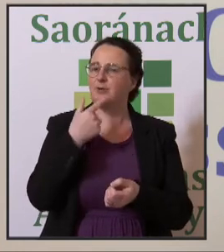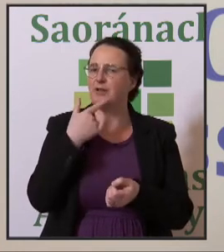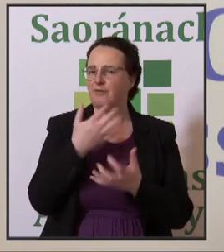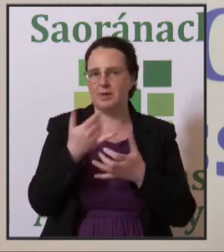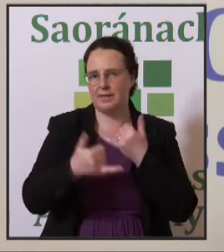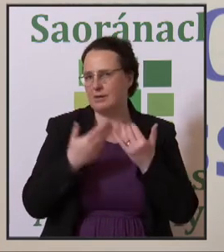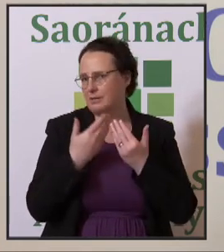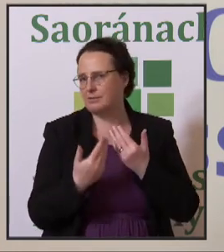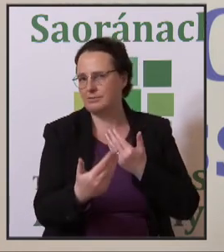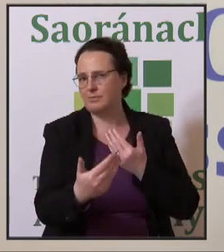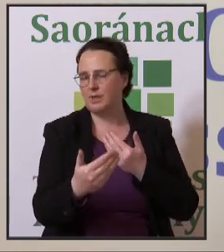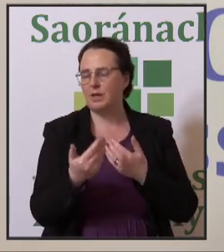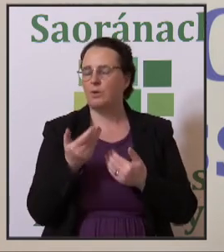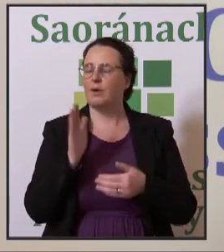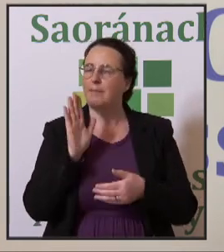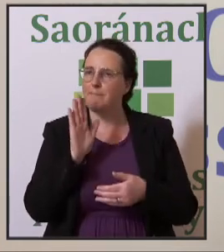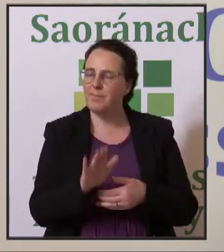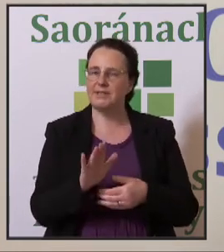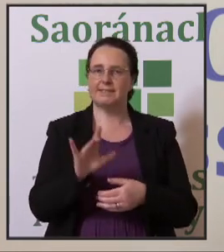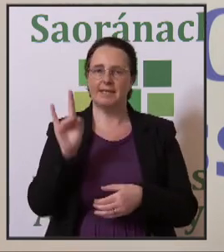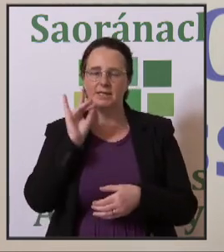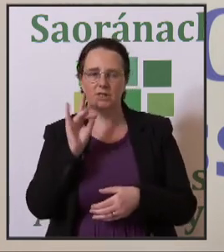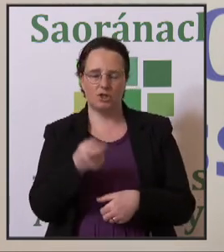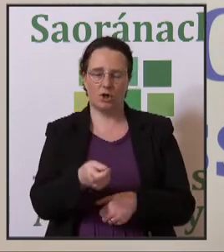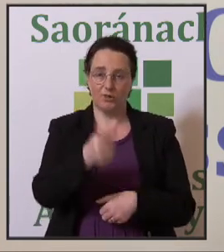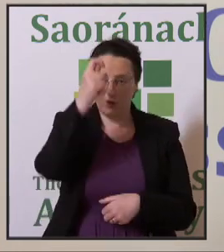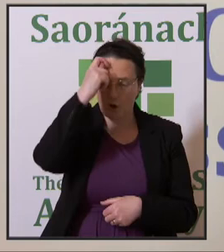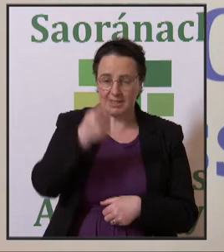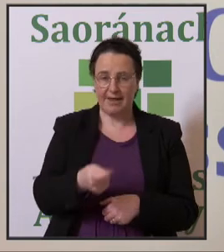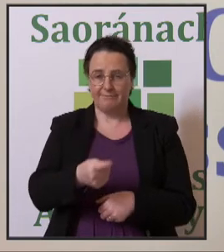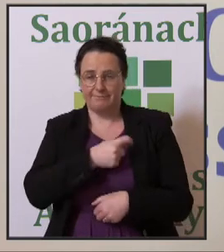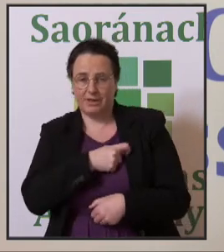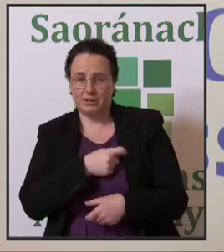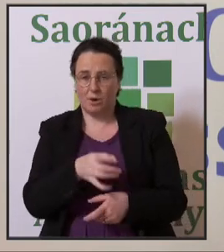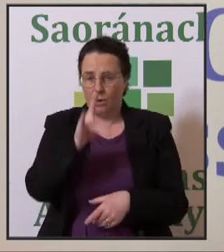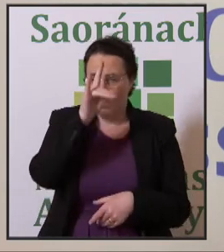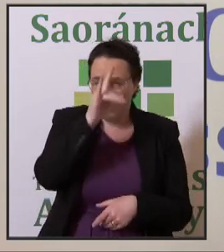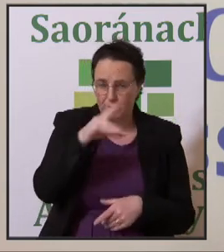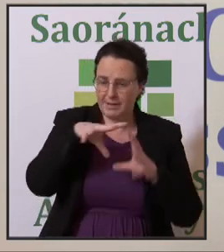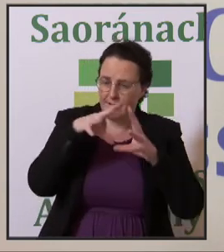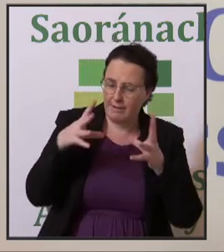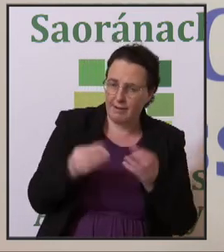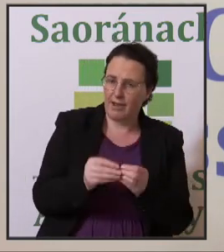We must hear your thoughts, your fears, your hopes, your vision for Dublin as we